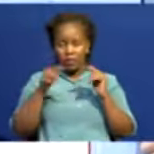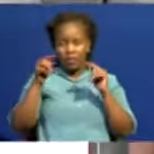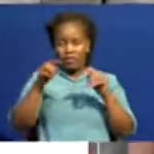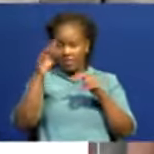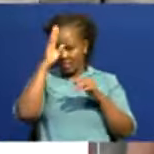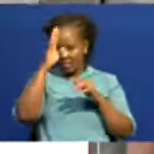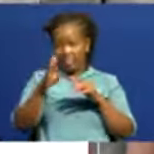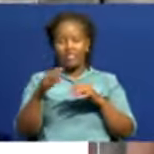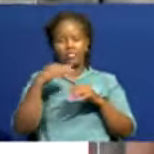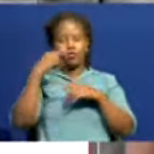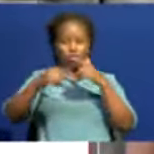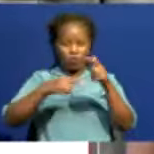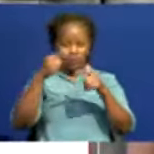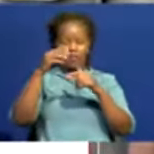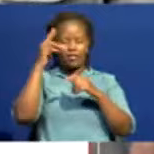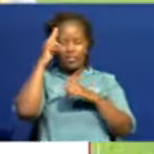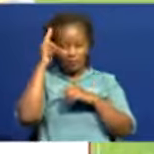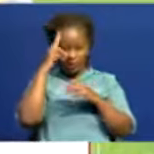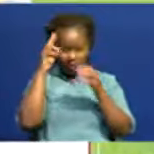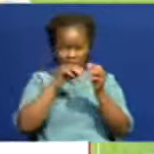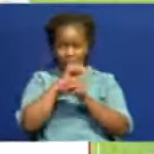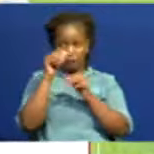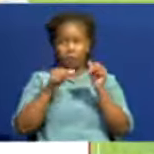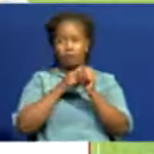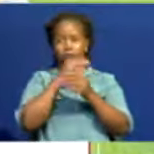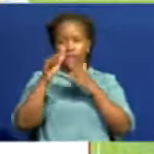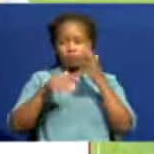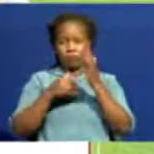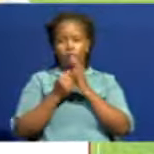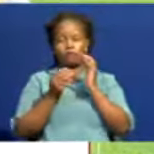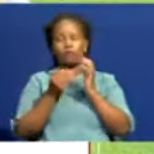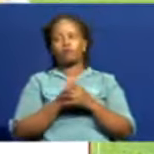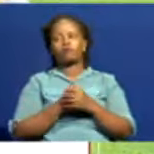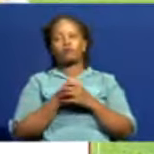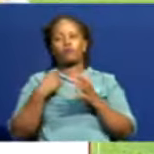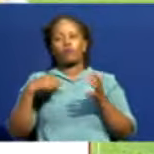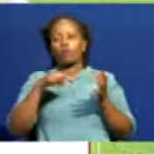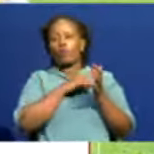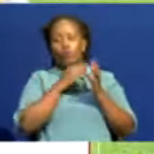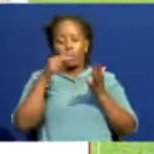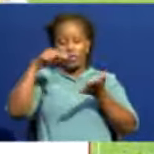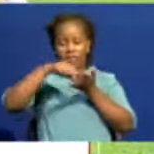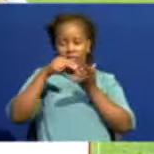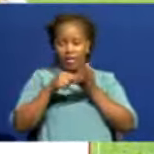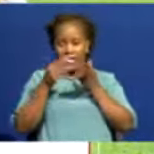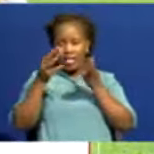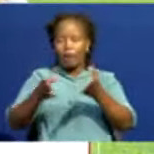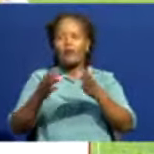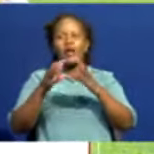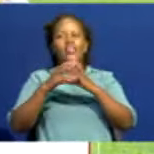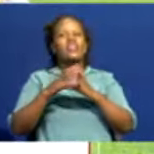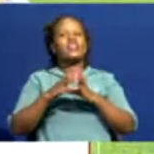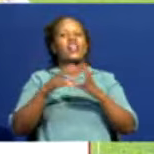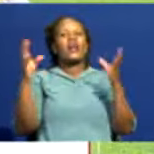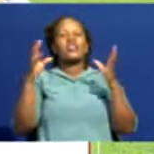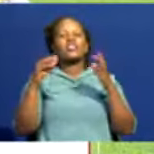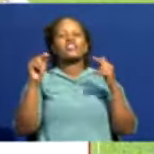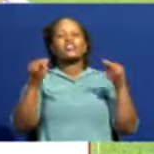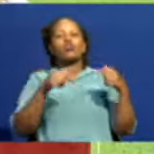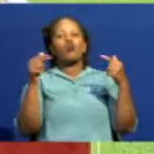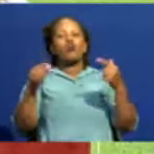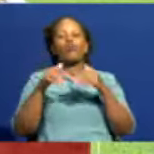of the achievements made by Commonwealth countries. So we stand here in the largest war grave site in East Africa, where